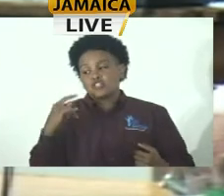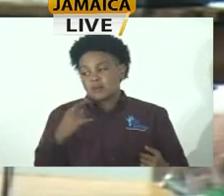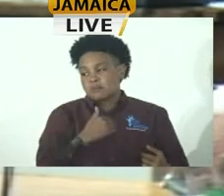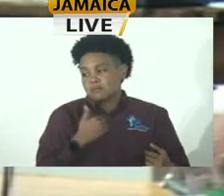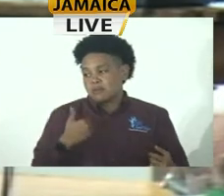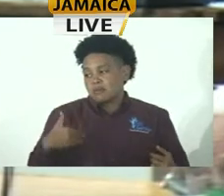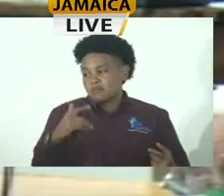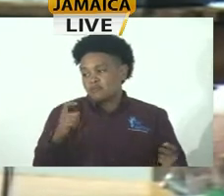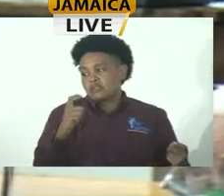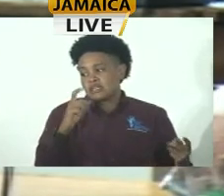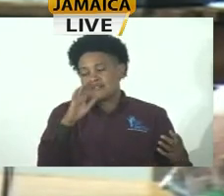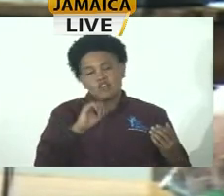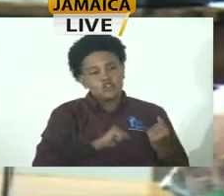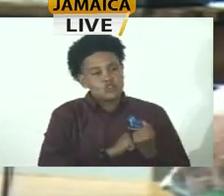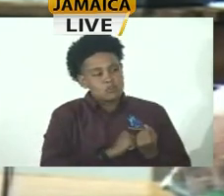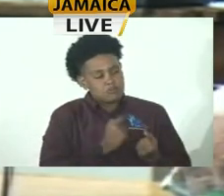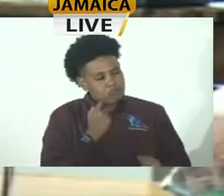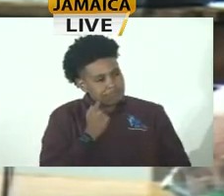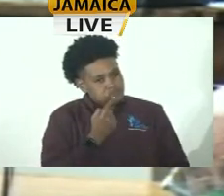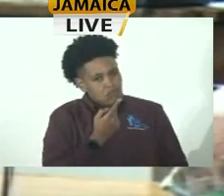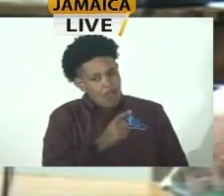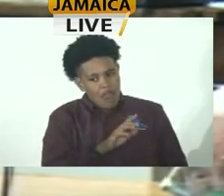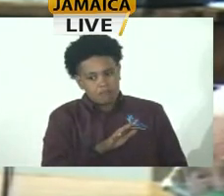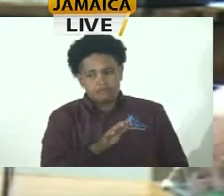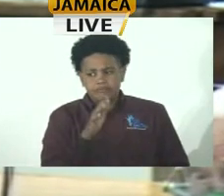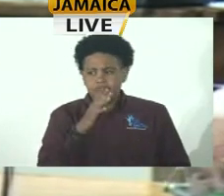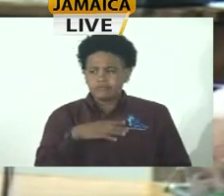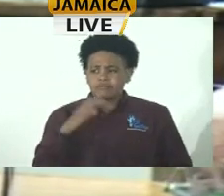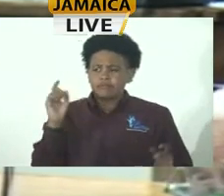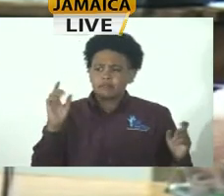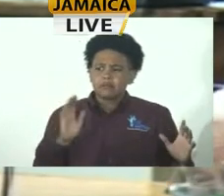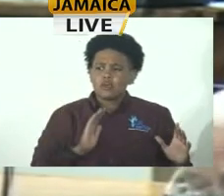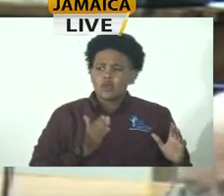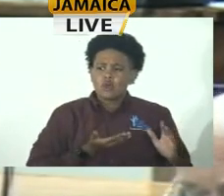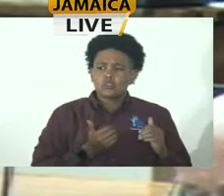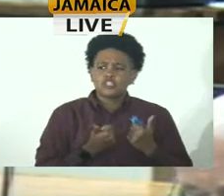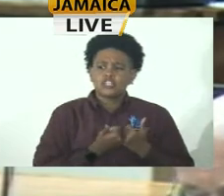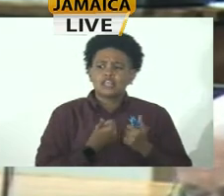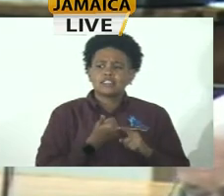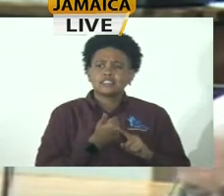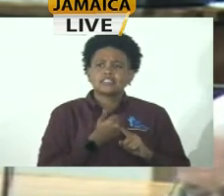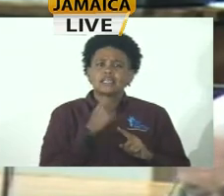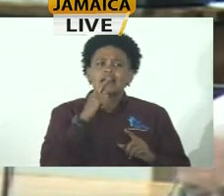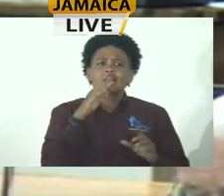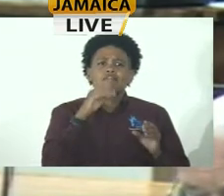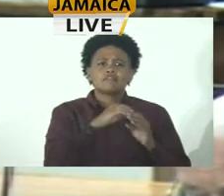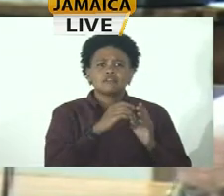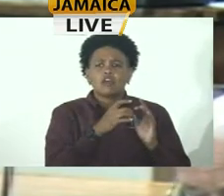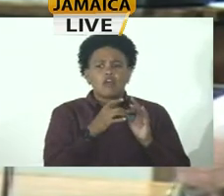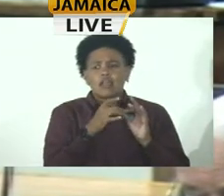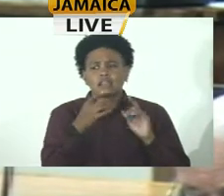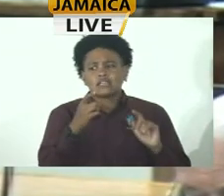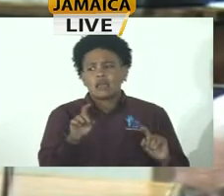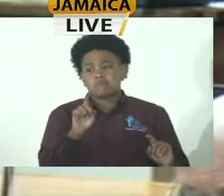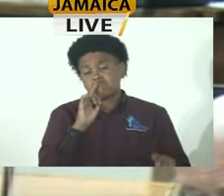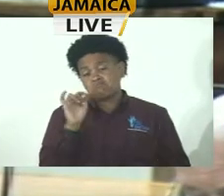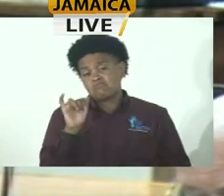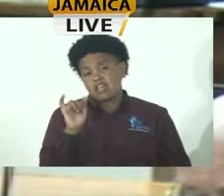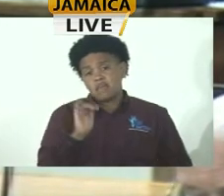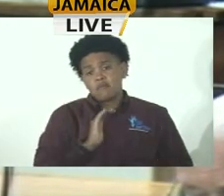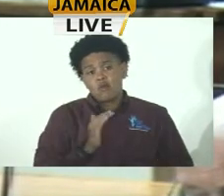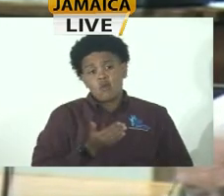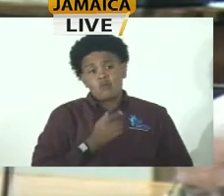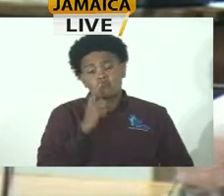gave their support madam speaker our challenges are interconnected and so too are the